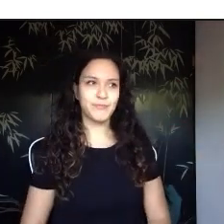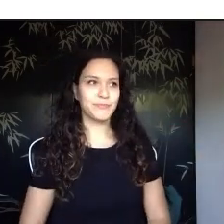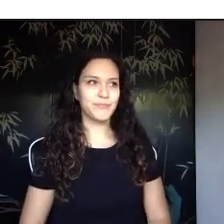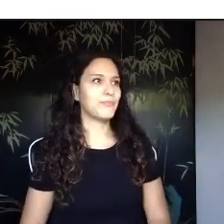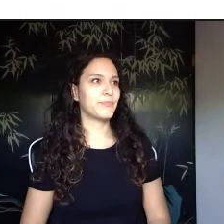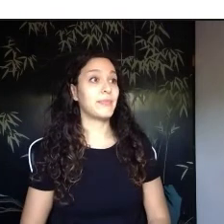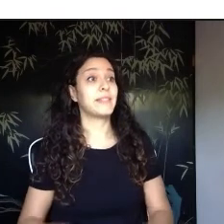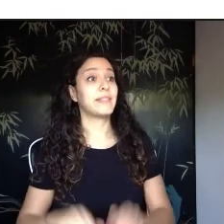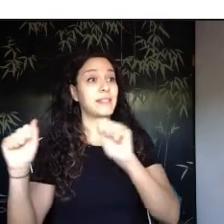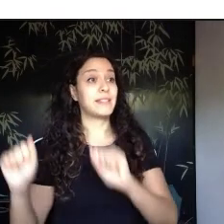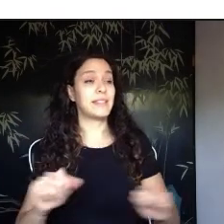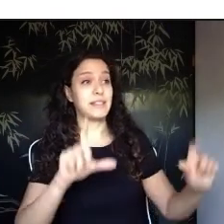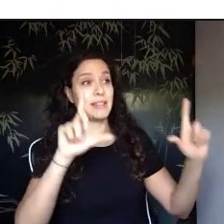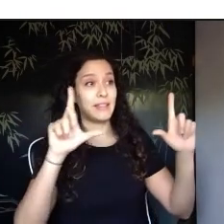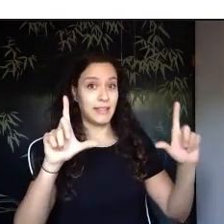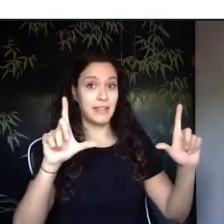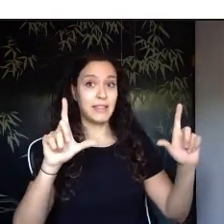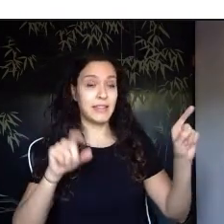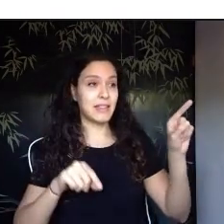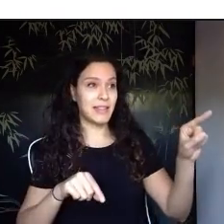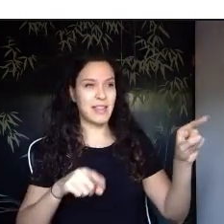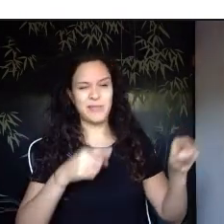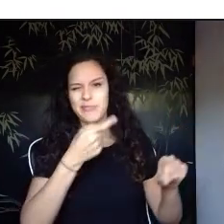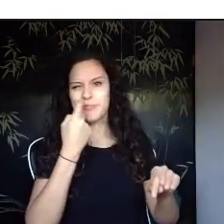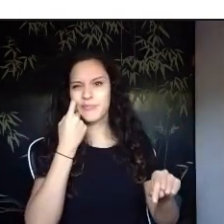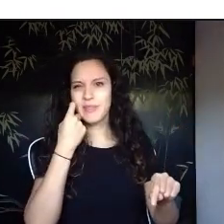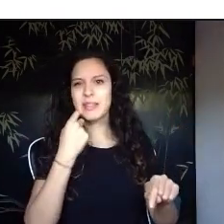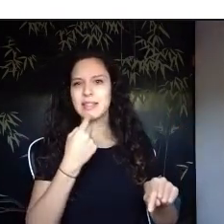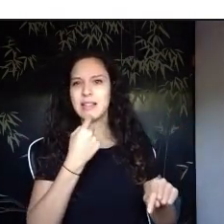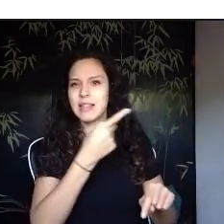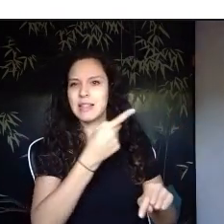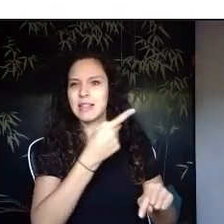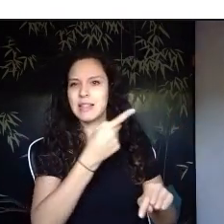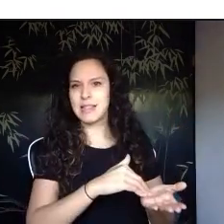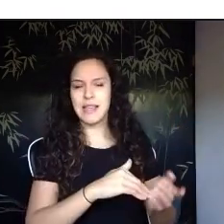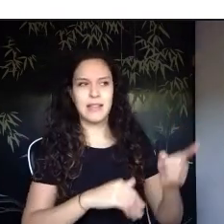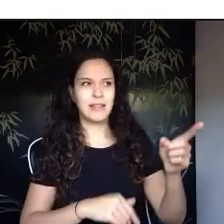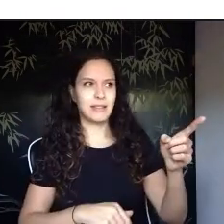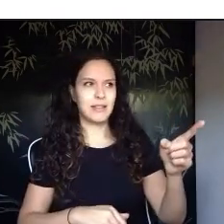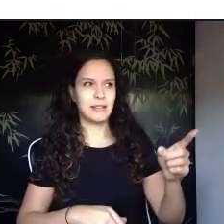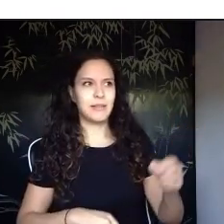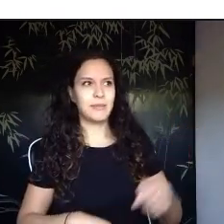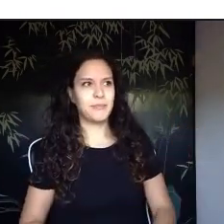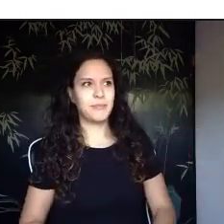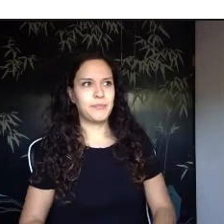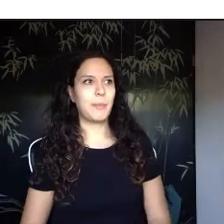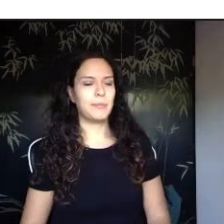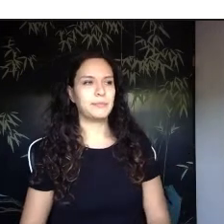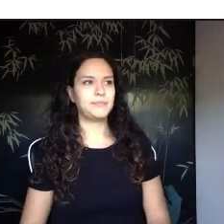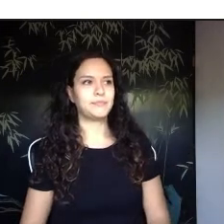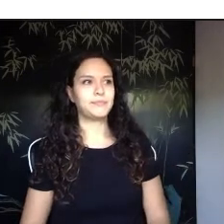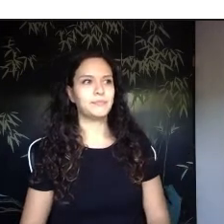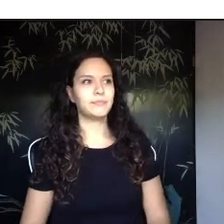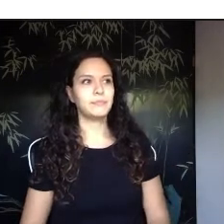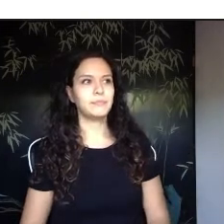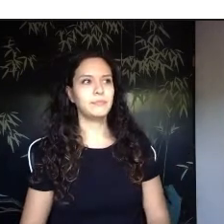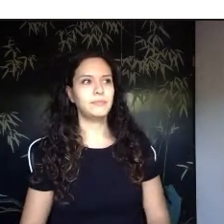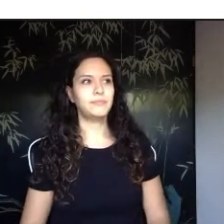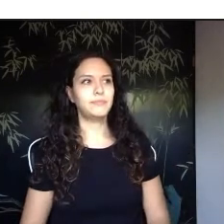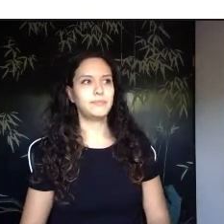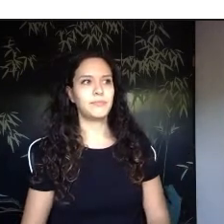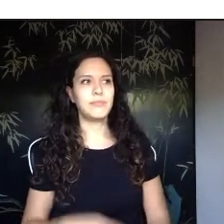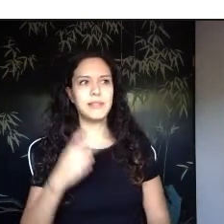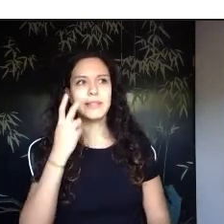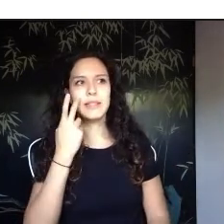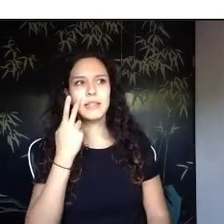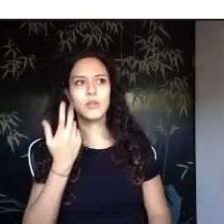Let's go to the next slide. All right. So this is just reiterating what I said on the last slide to see if